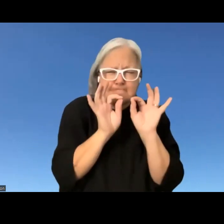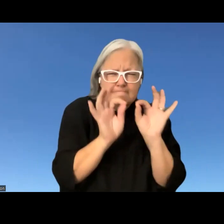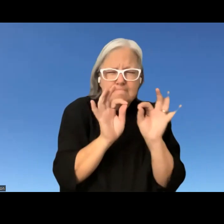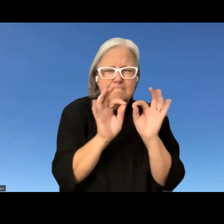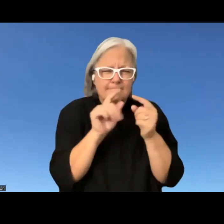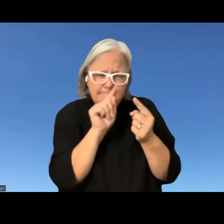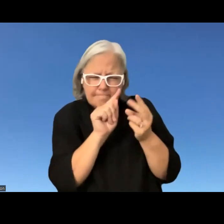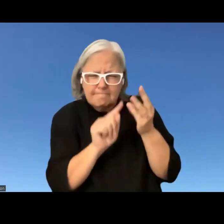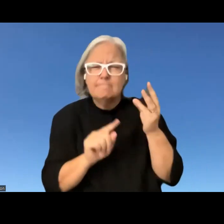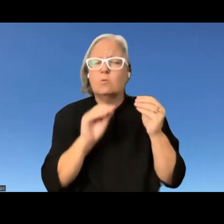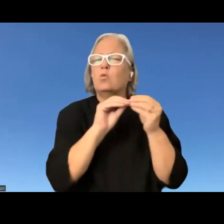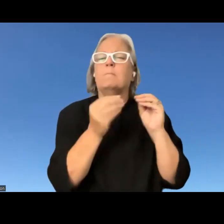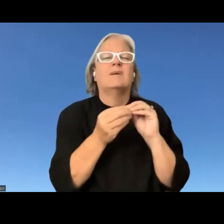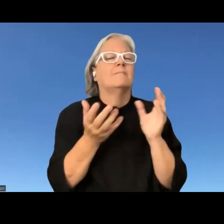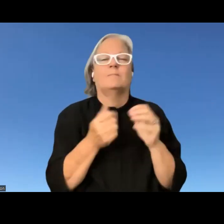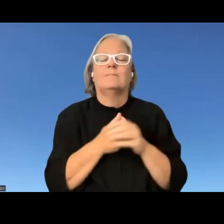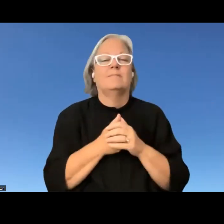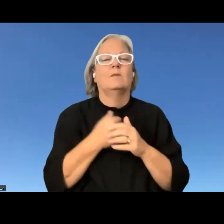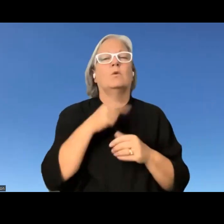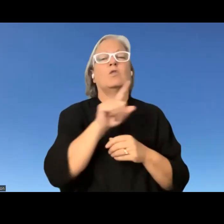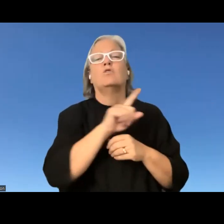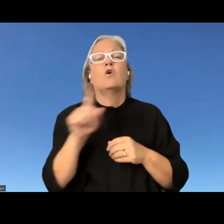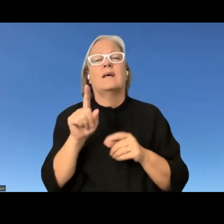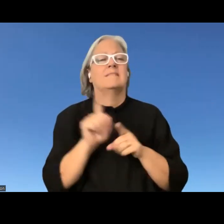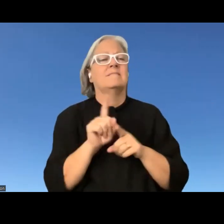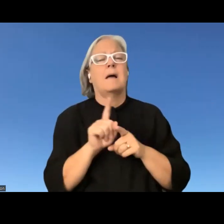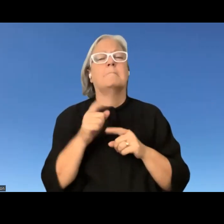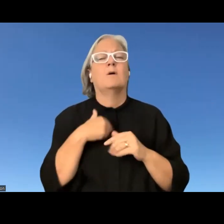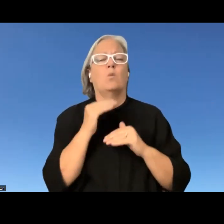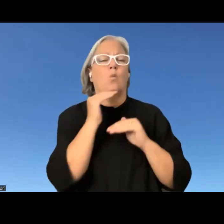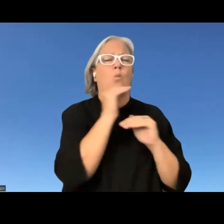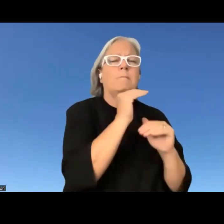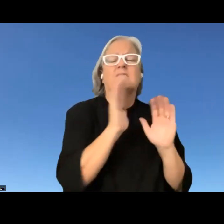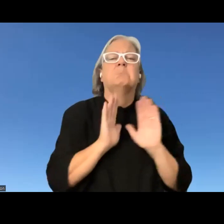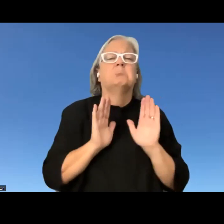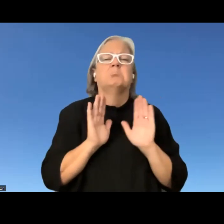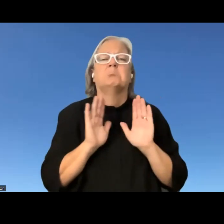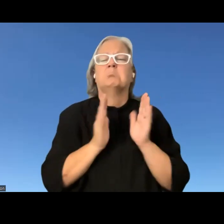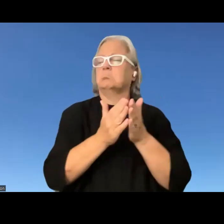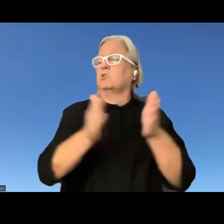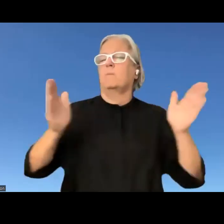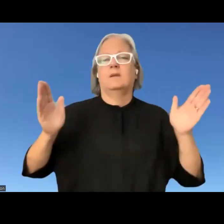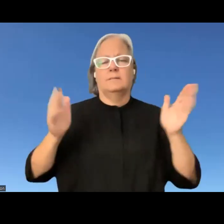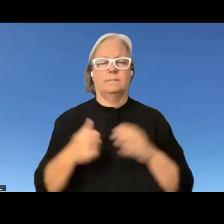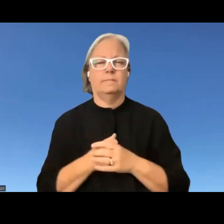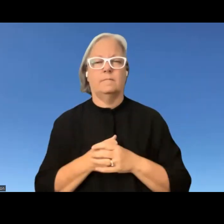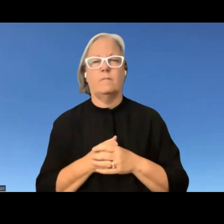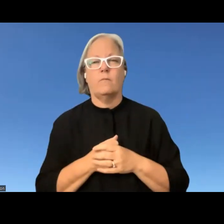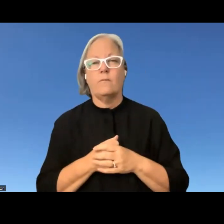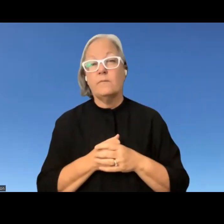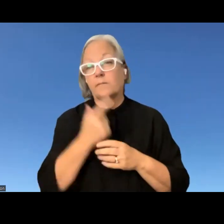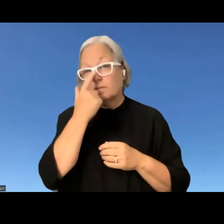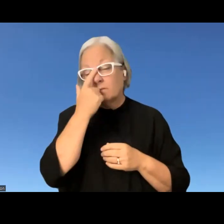not limit it before we get the nominations. And also, perhaps could